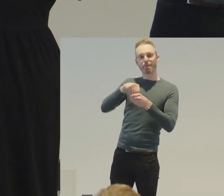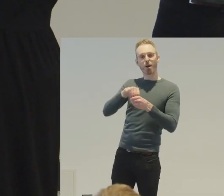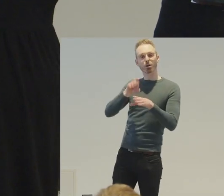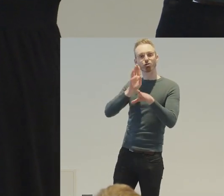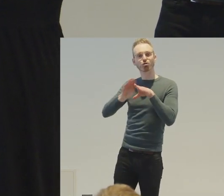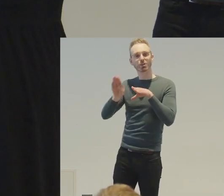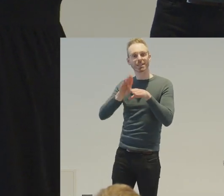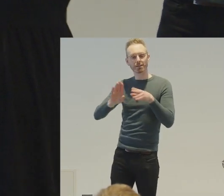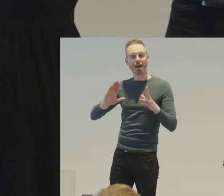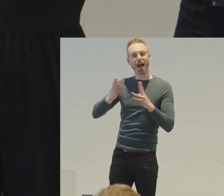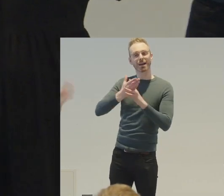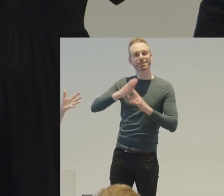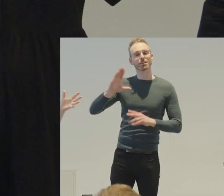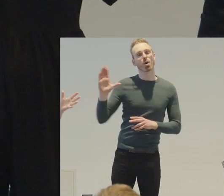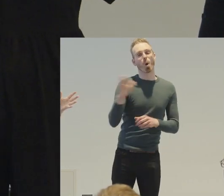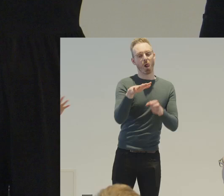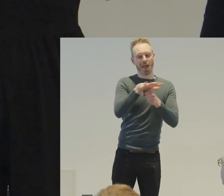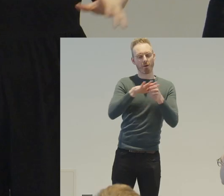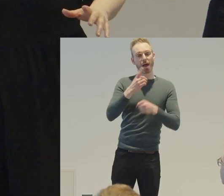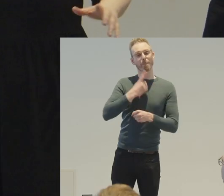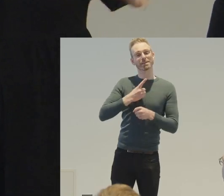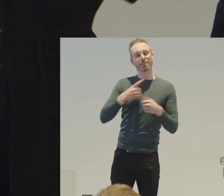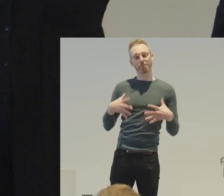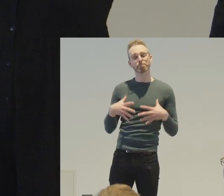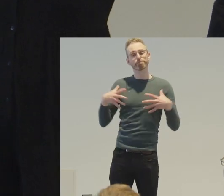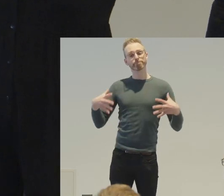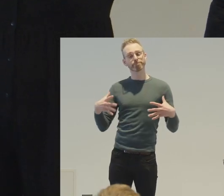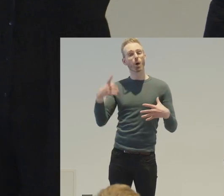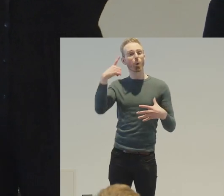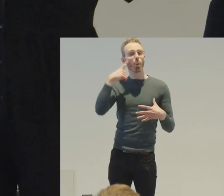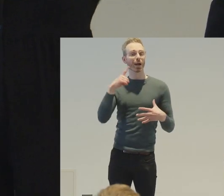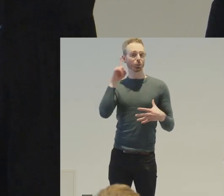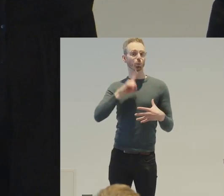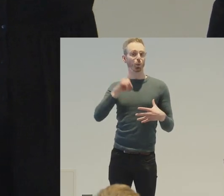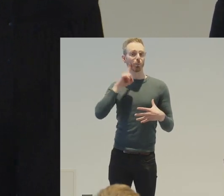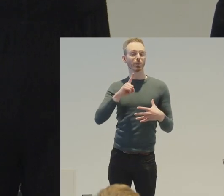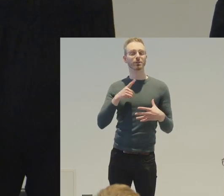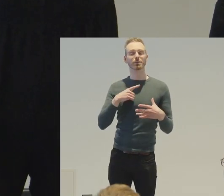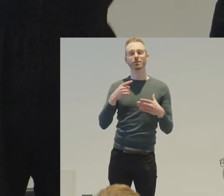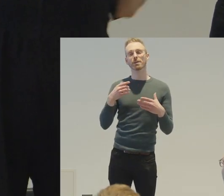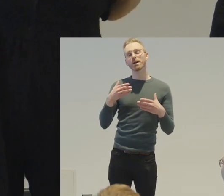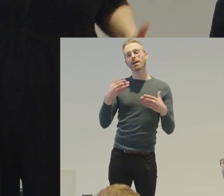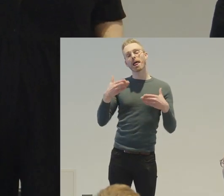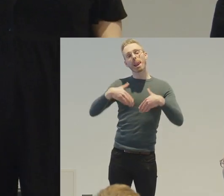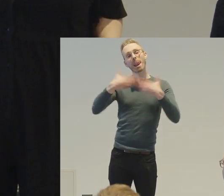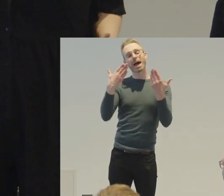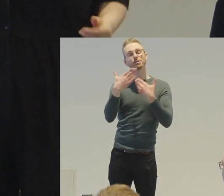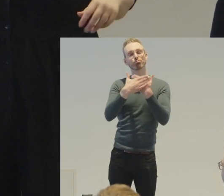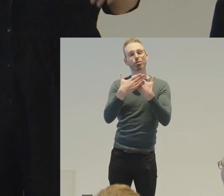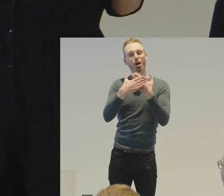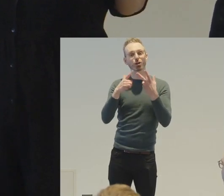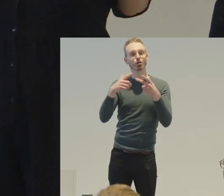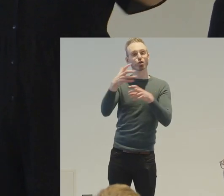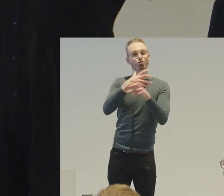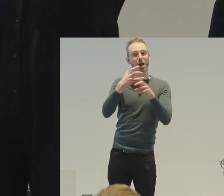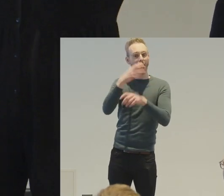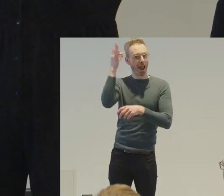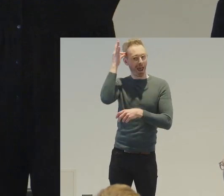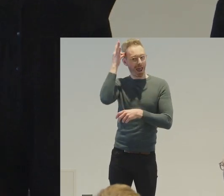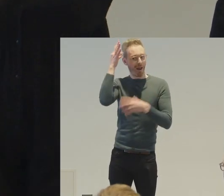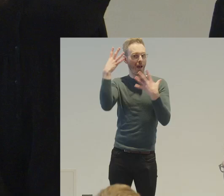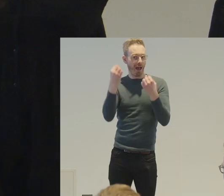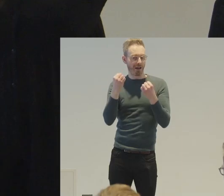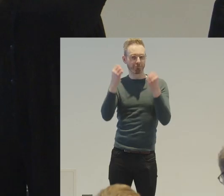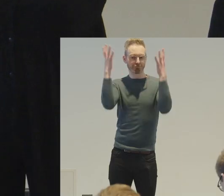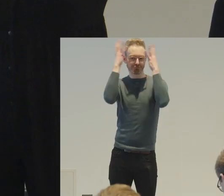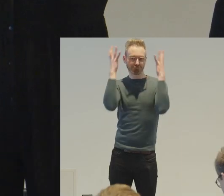I am a plus-size white woman with light brown and lots of grey in my hair. Today